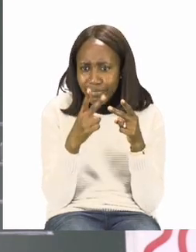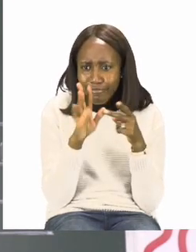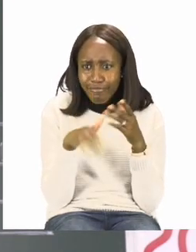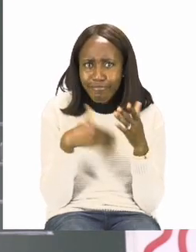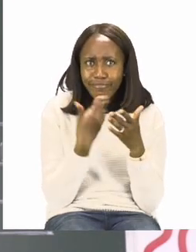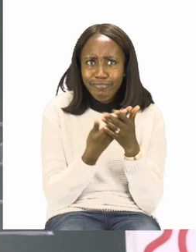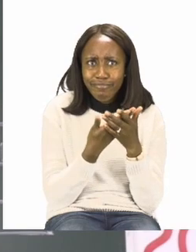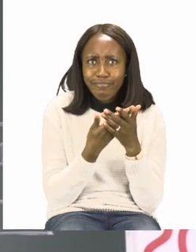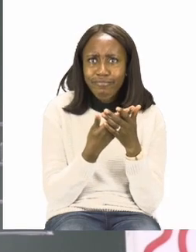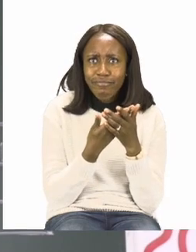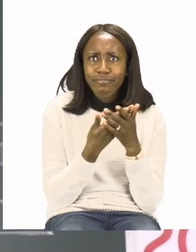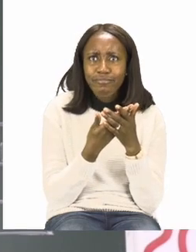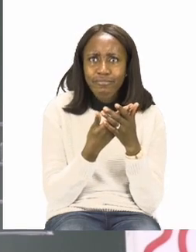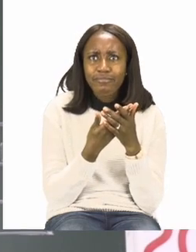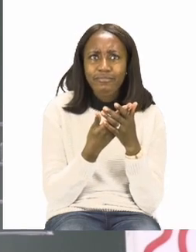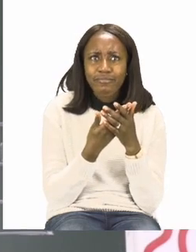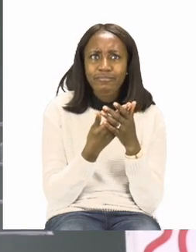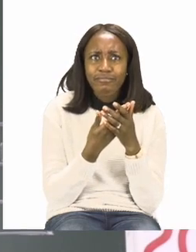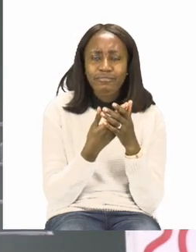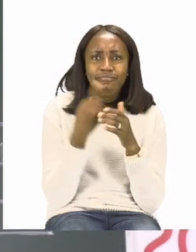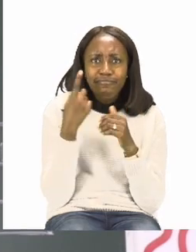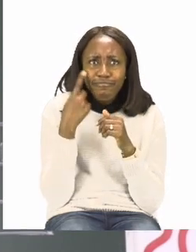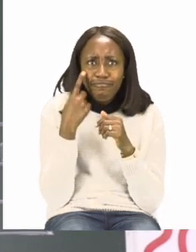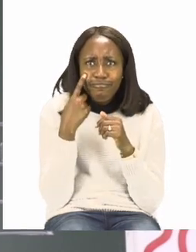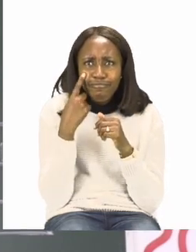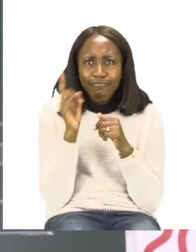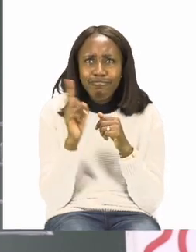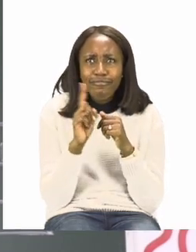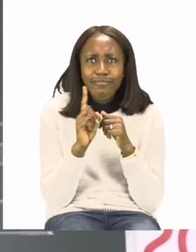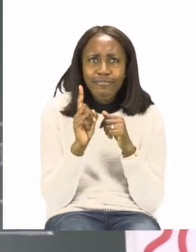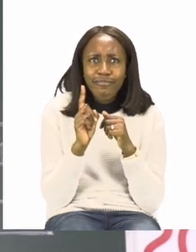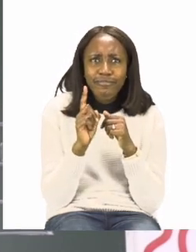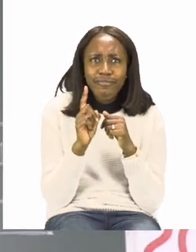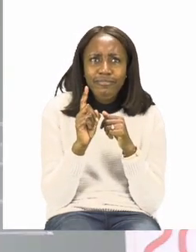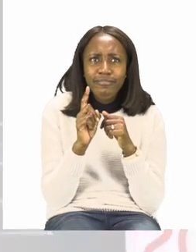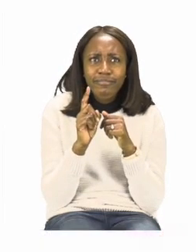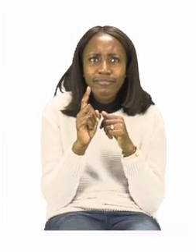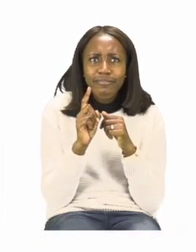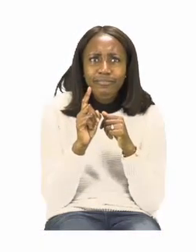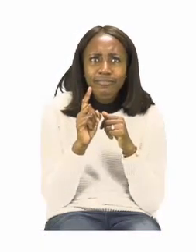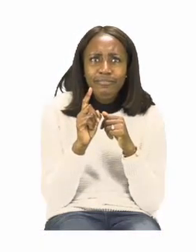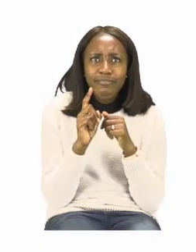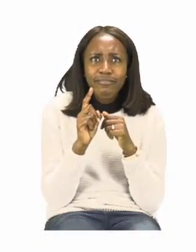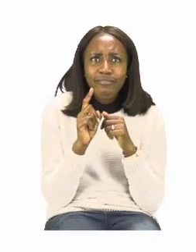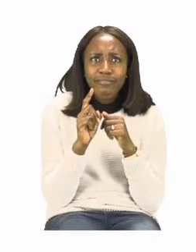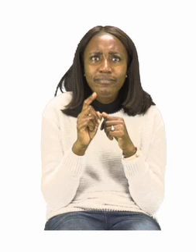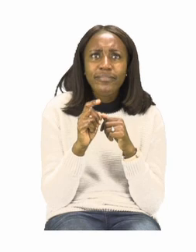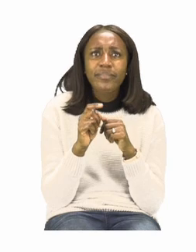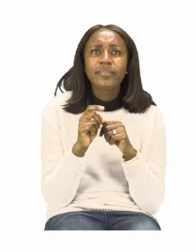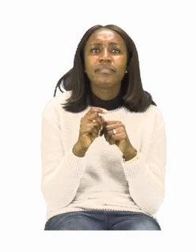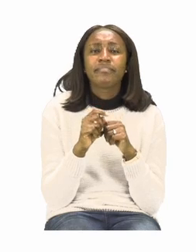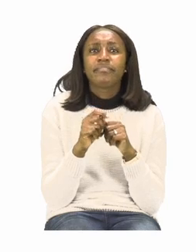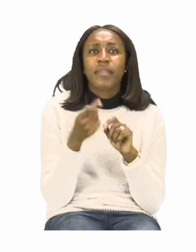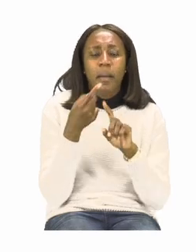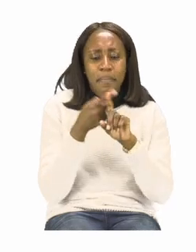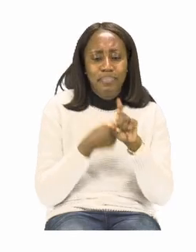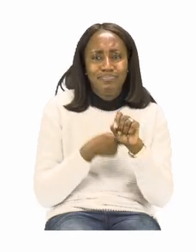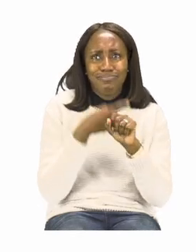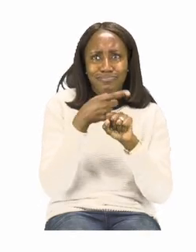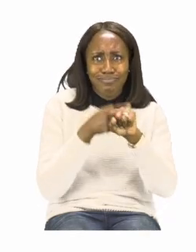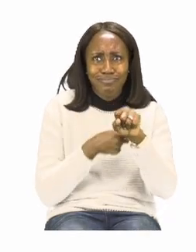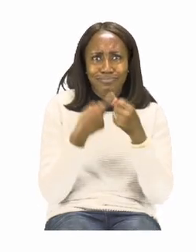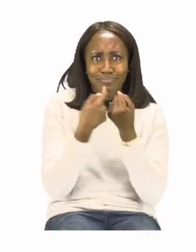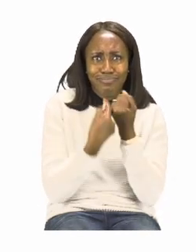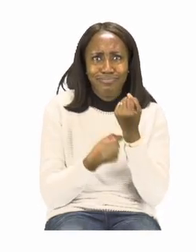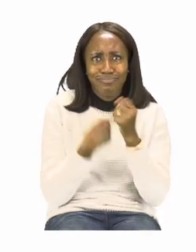the picture seems like we need to say the sentence, peel and slice the